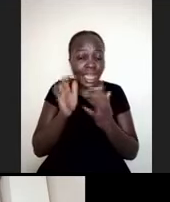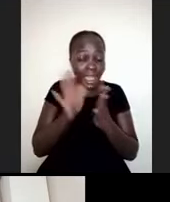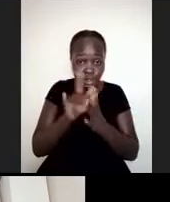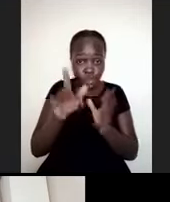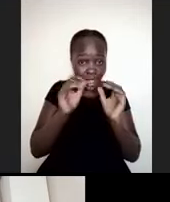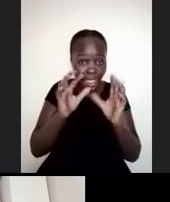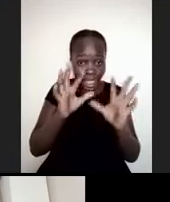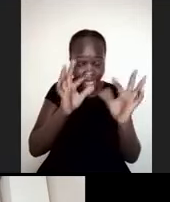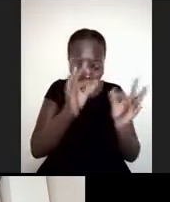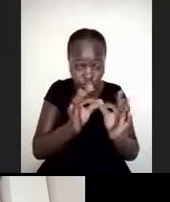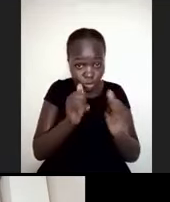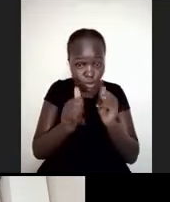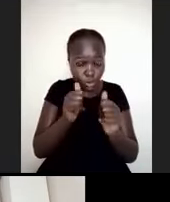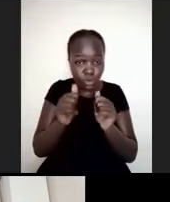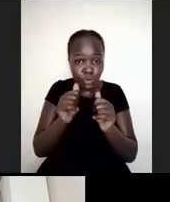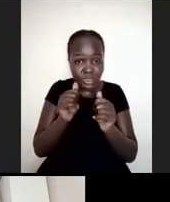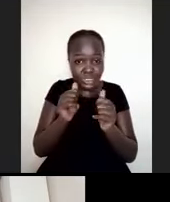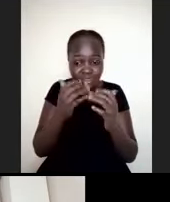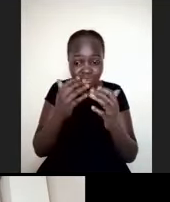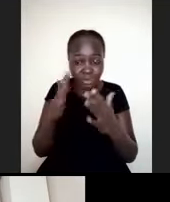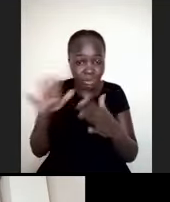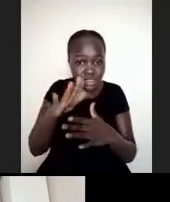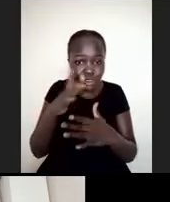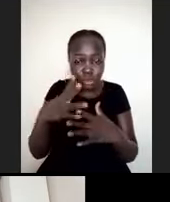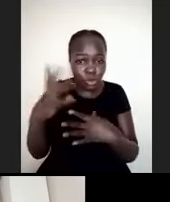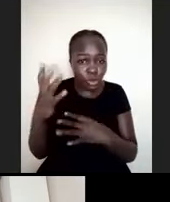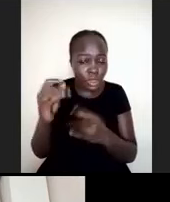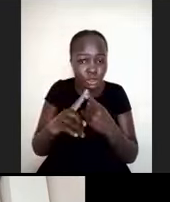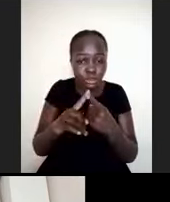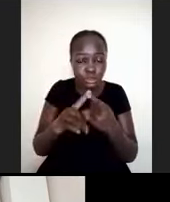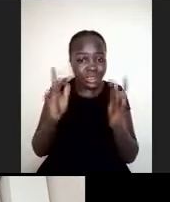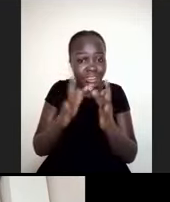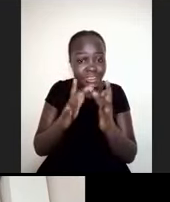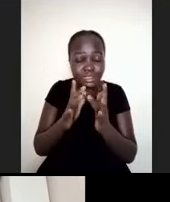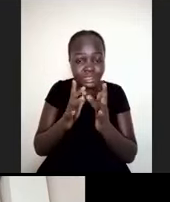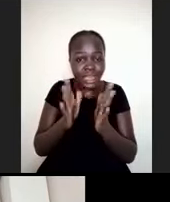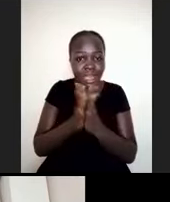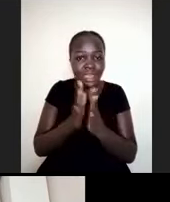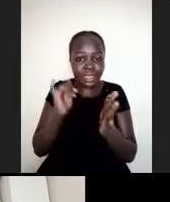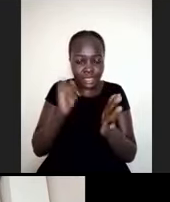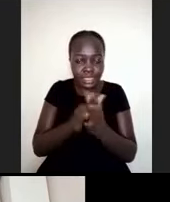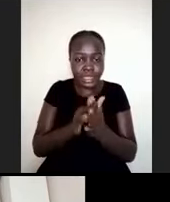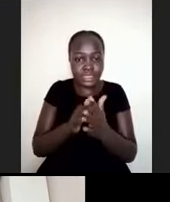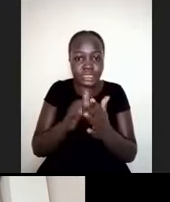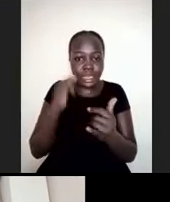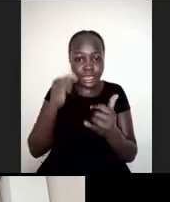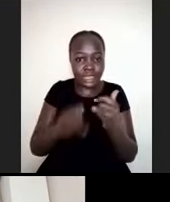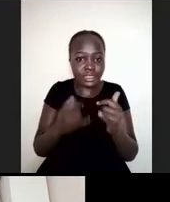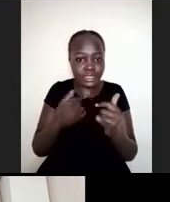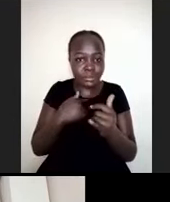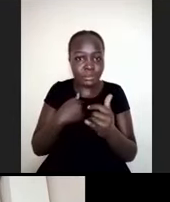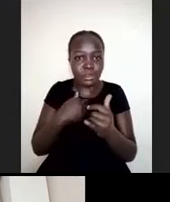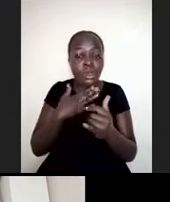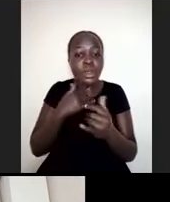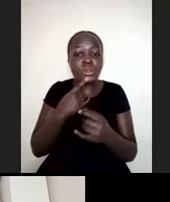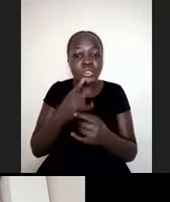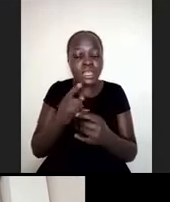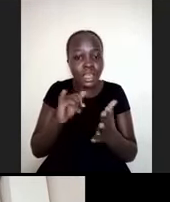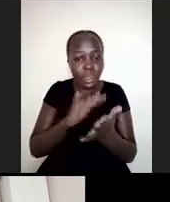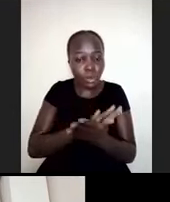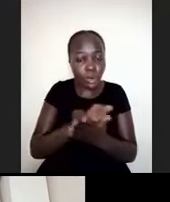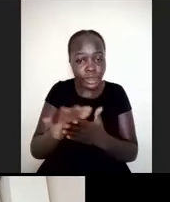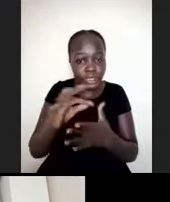which sites you're going into. You know, and finally, I would again say the Holy Spirit.